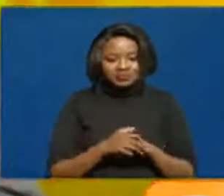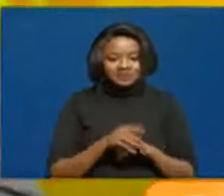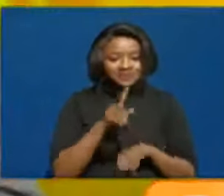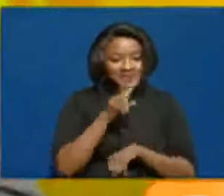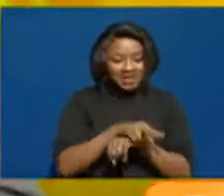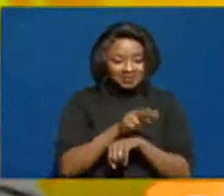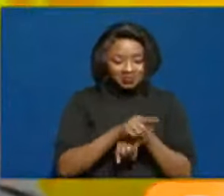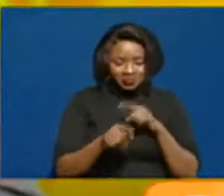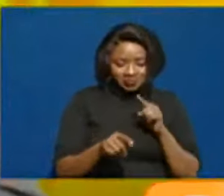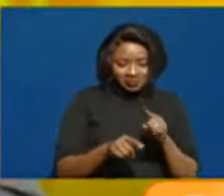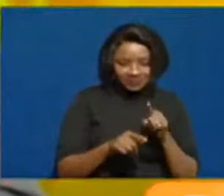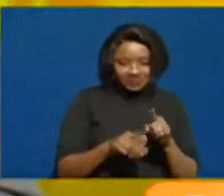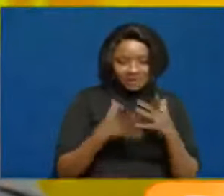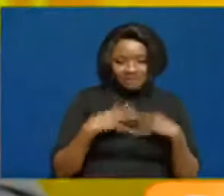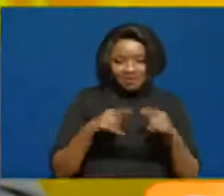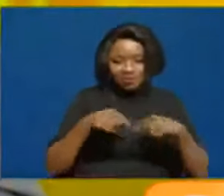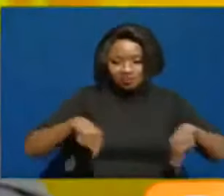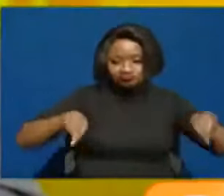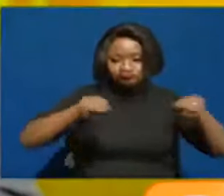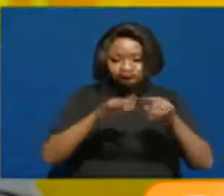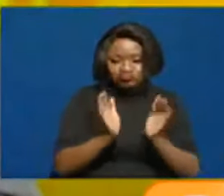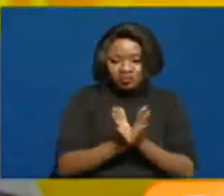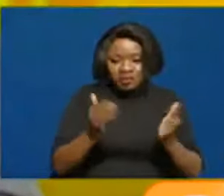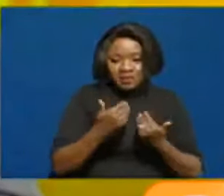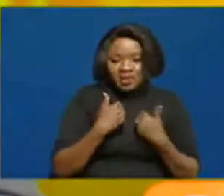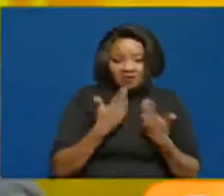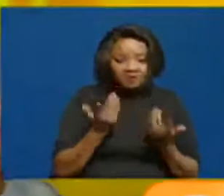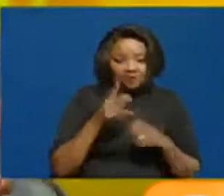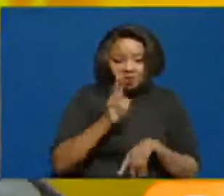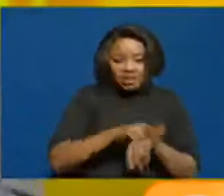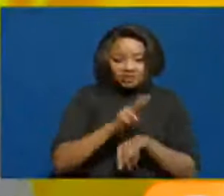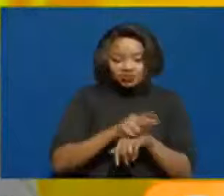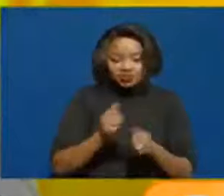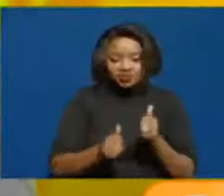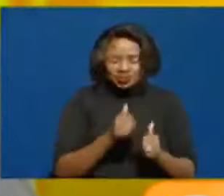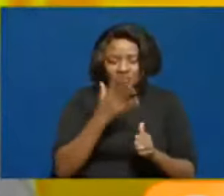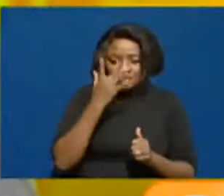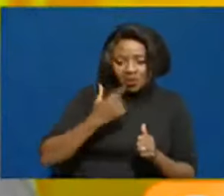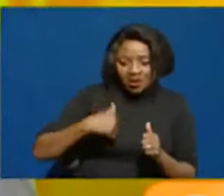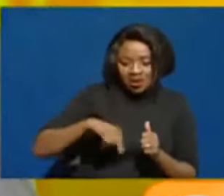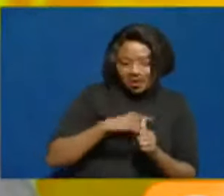as members of the public, as Kenyans, do we have? We are still buying